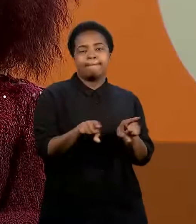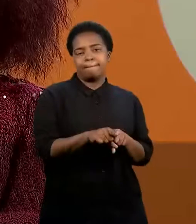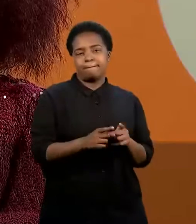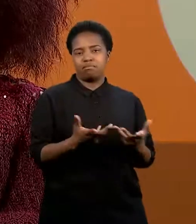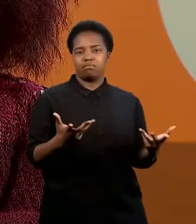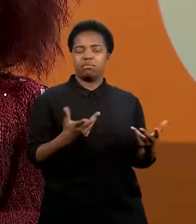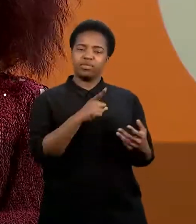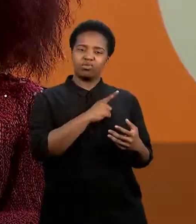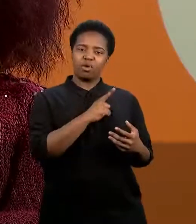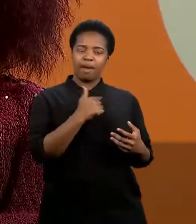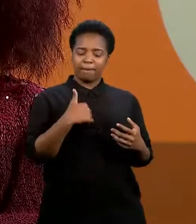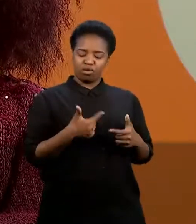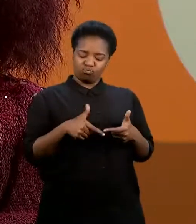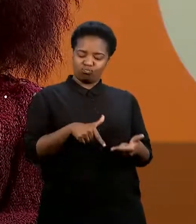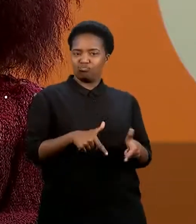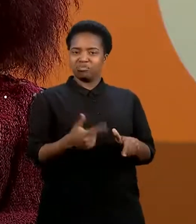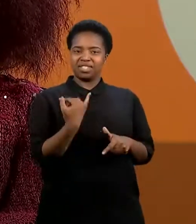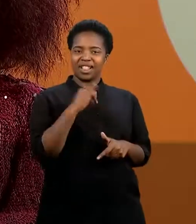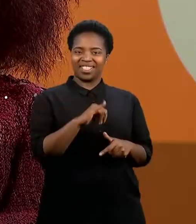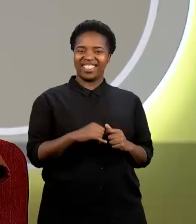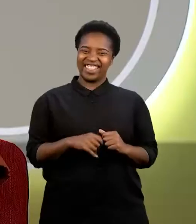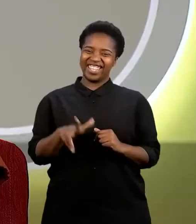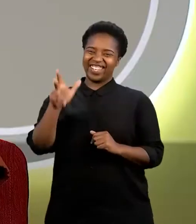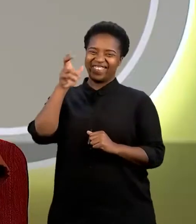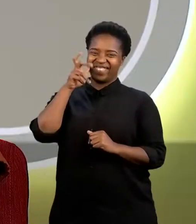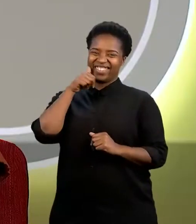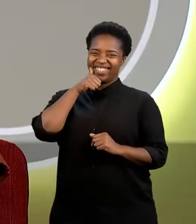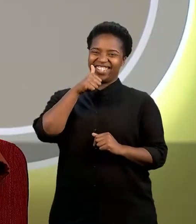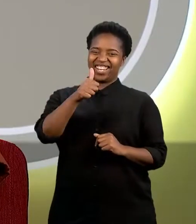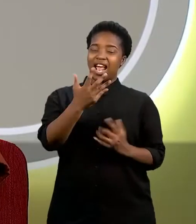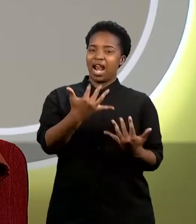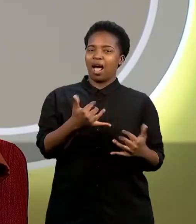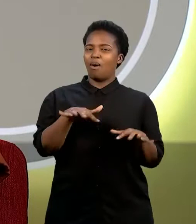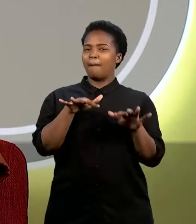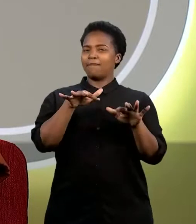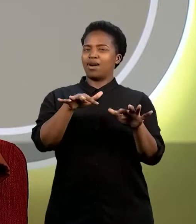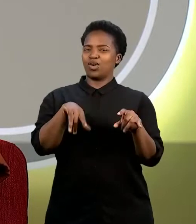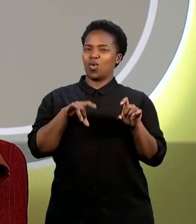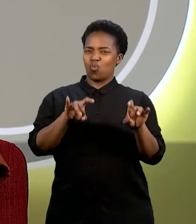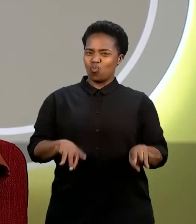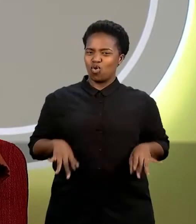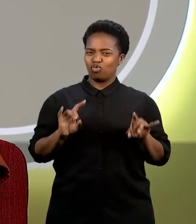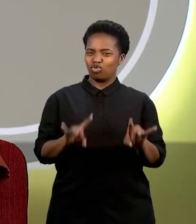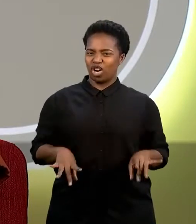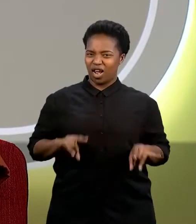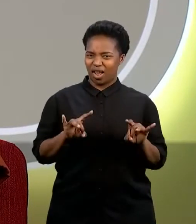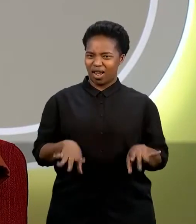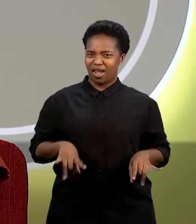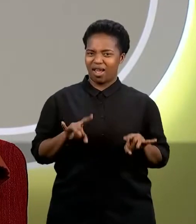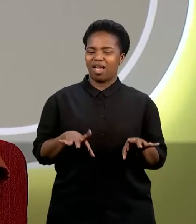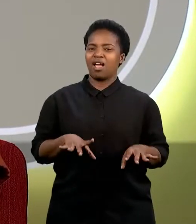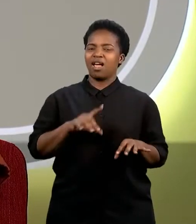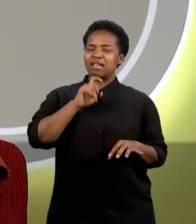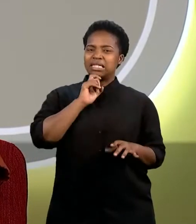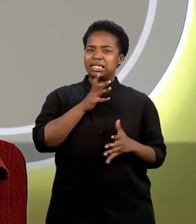the same thing. So I'm still walking my heels either way. Ke a utlwisisa. And but ba tsamayang ka di-wheelchair bongata ba bona ho fumaneha